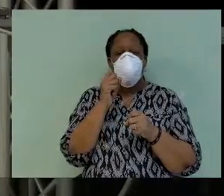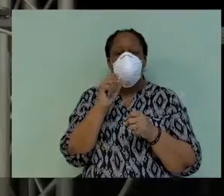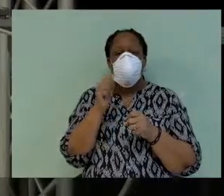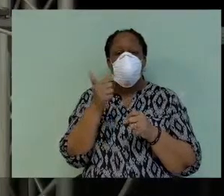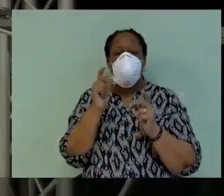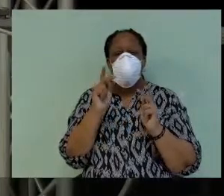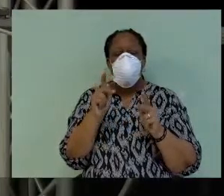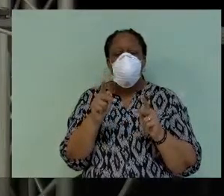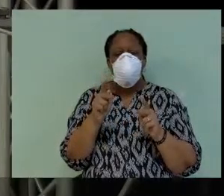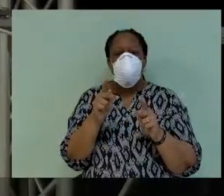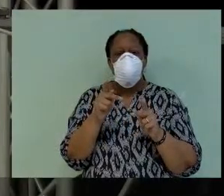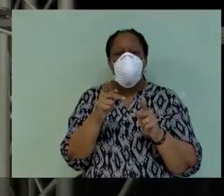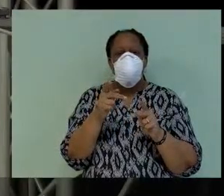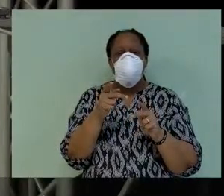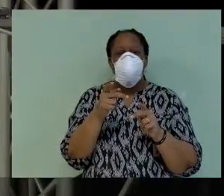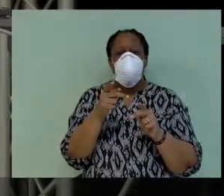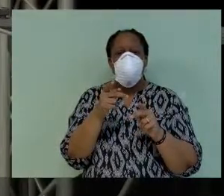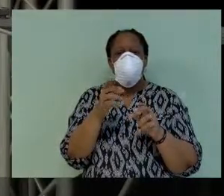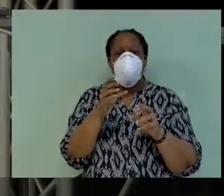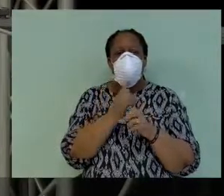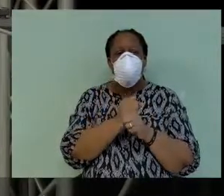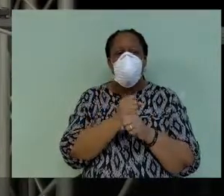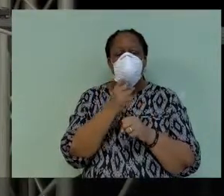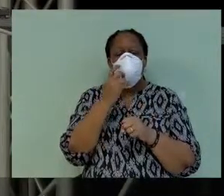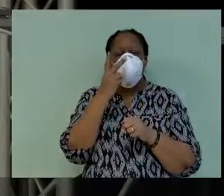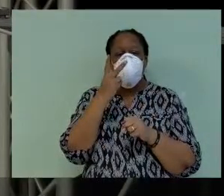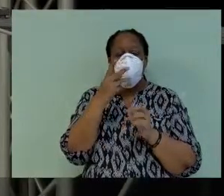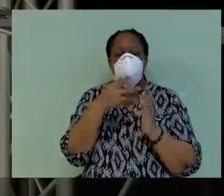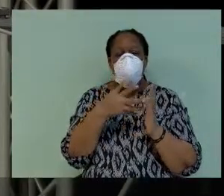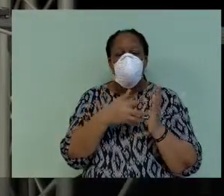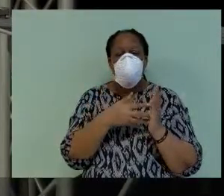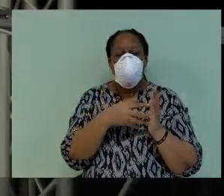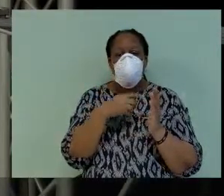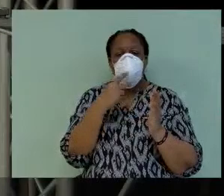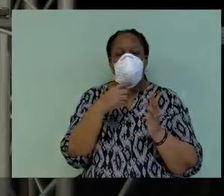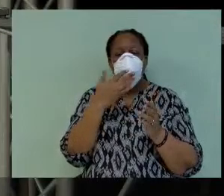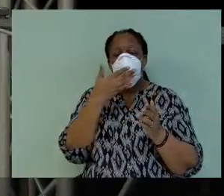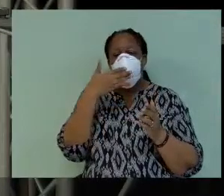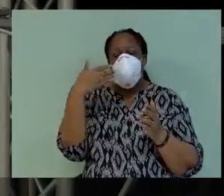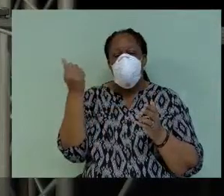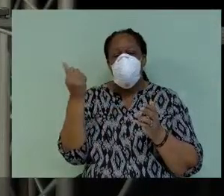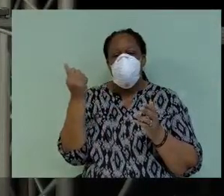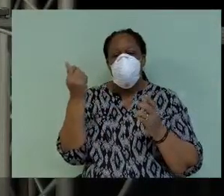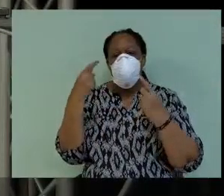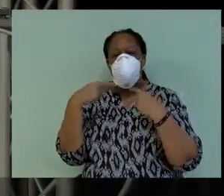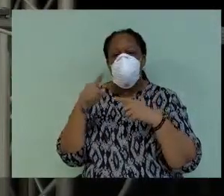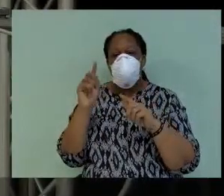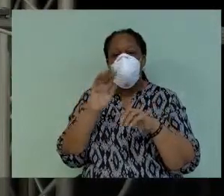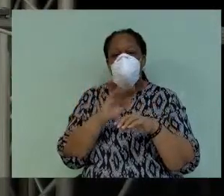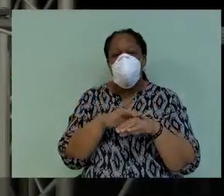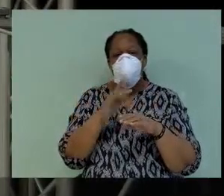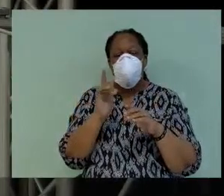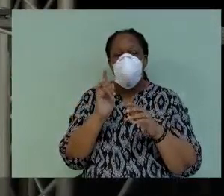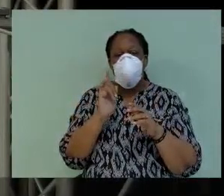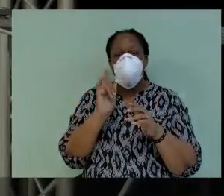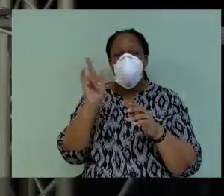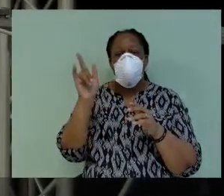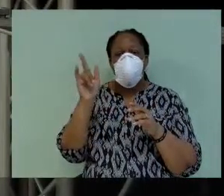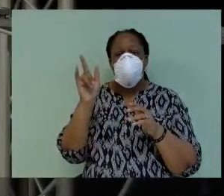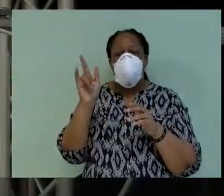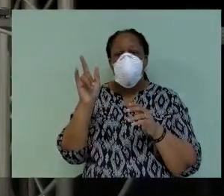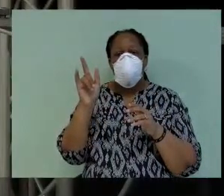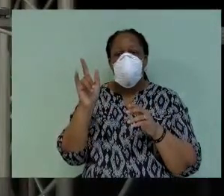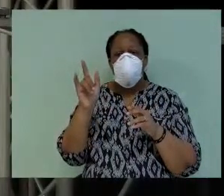recovered with 2 negative tests and returned to aircraft carrier have tested